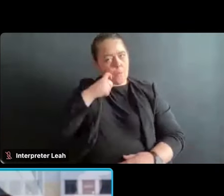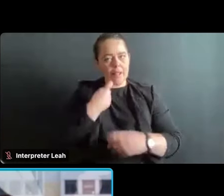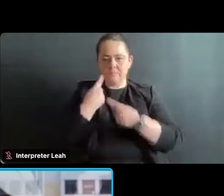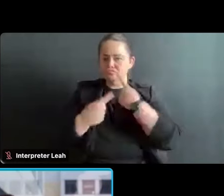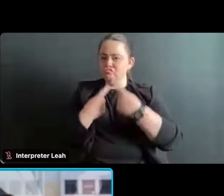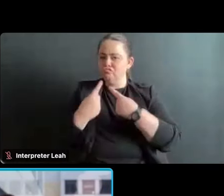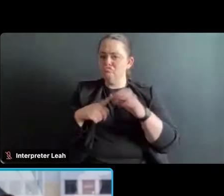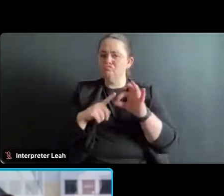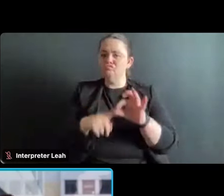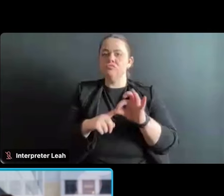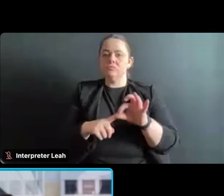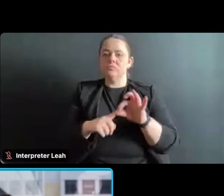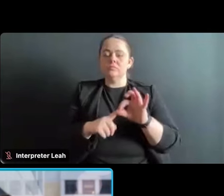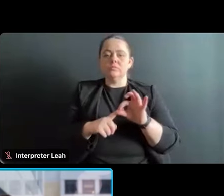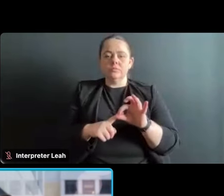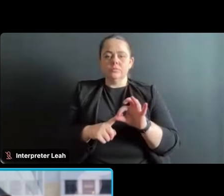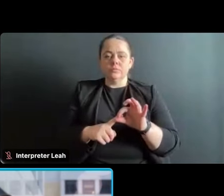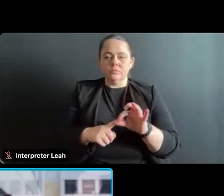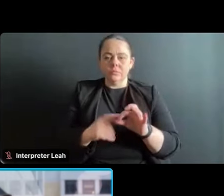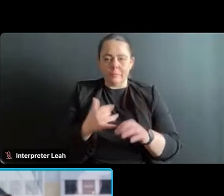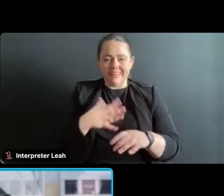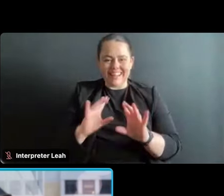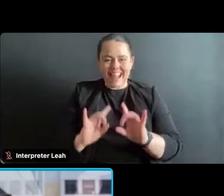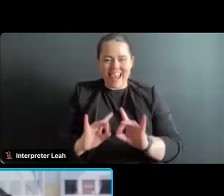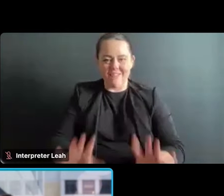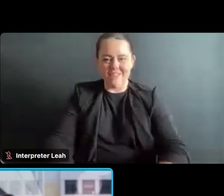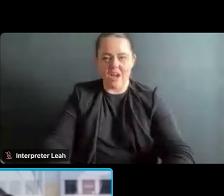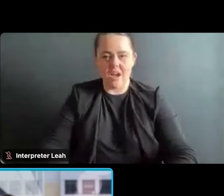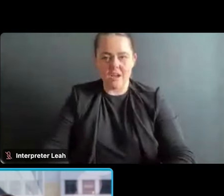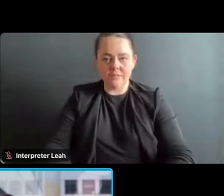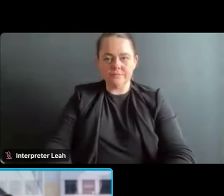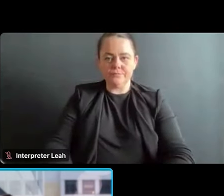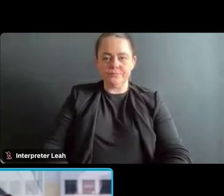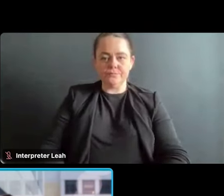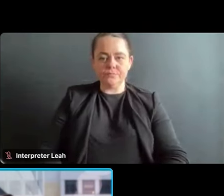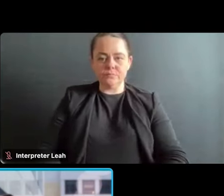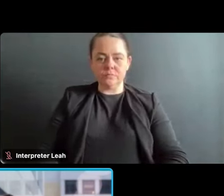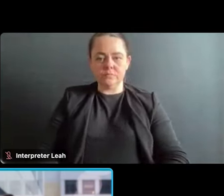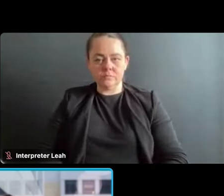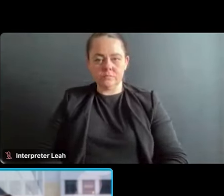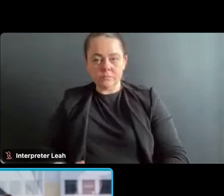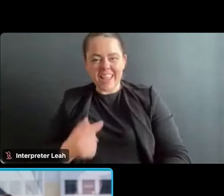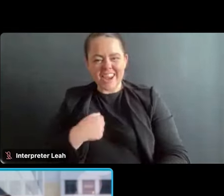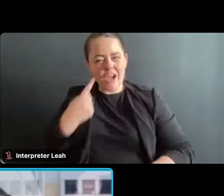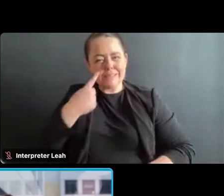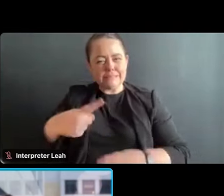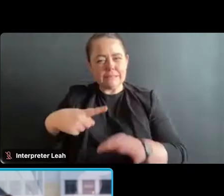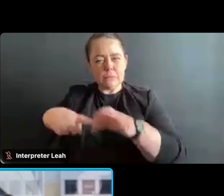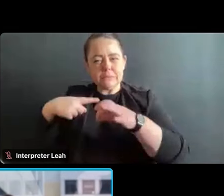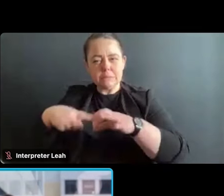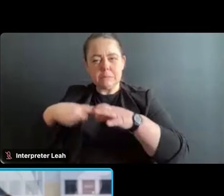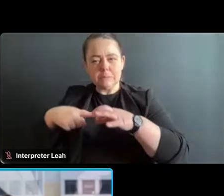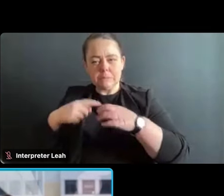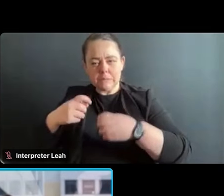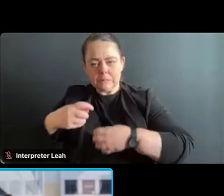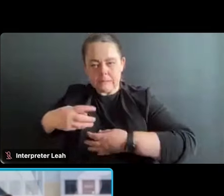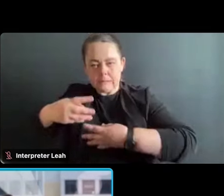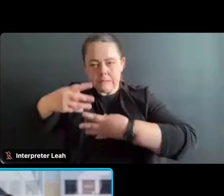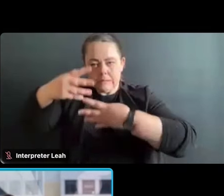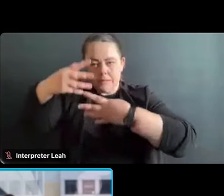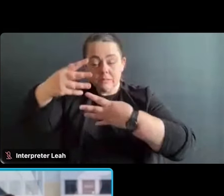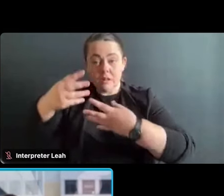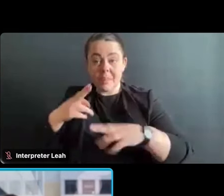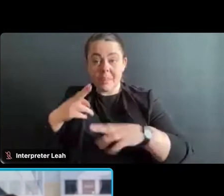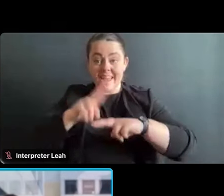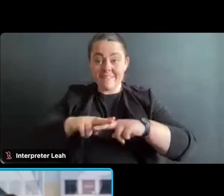I think you've touched on, but might just want to clarify. I would also say to people that as I'm watching these questions come through, the frequently asked question document that we